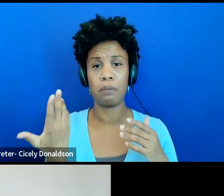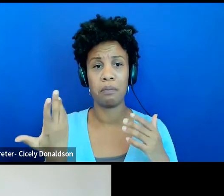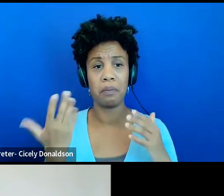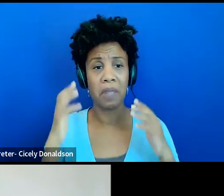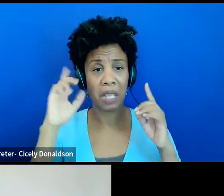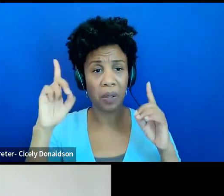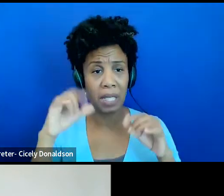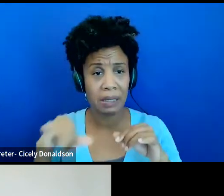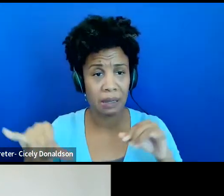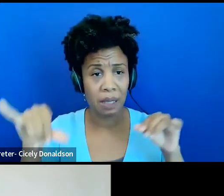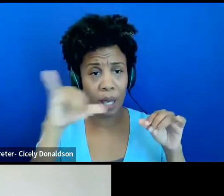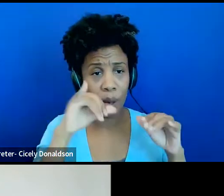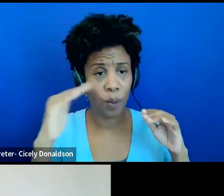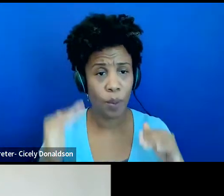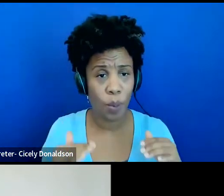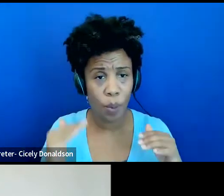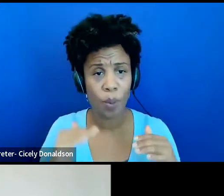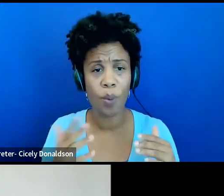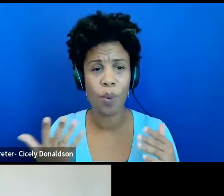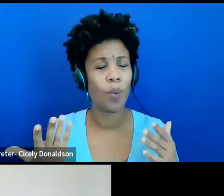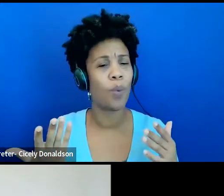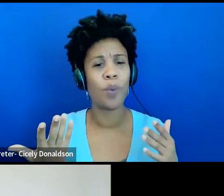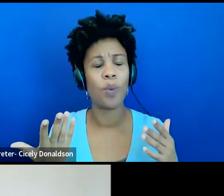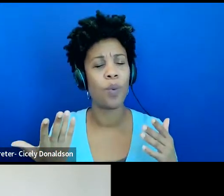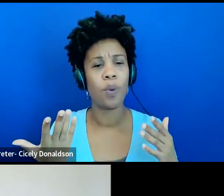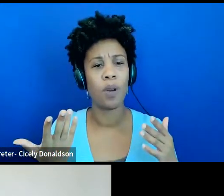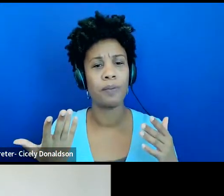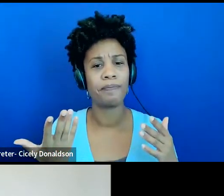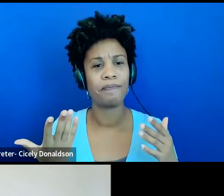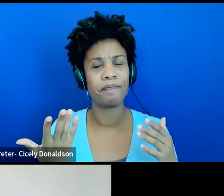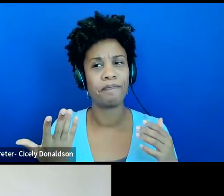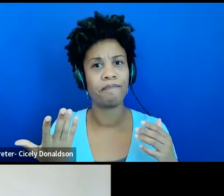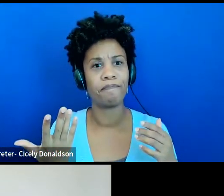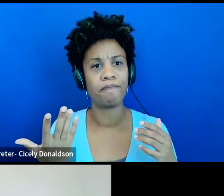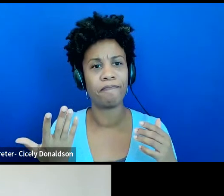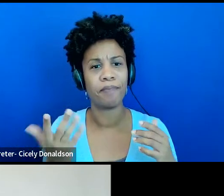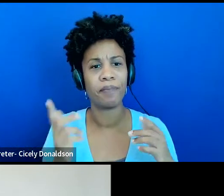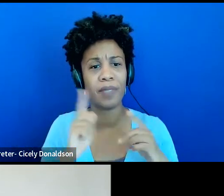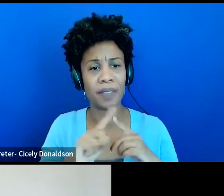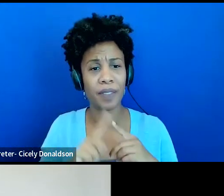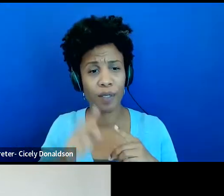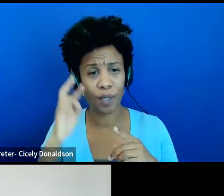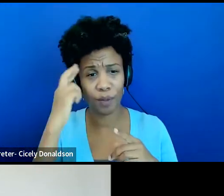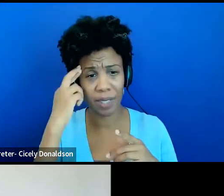standard? There seem to be multiple reasons why.